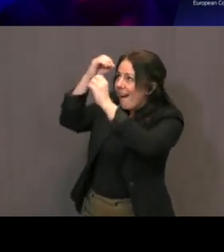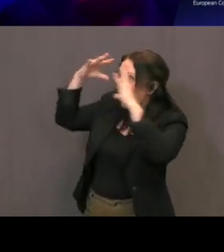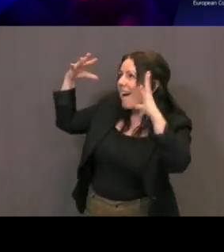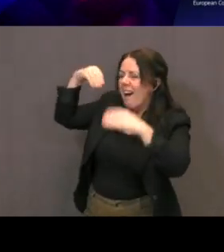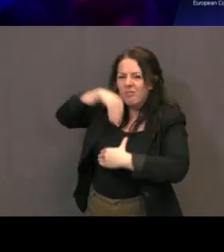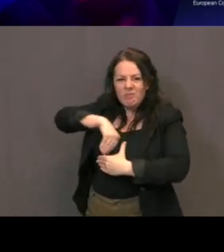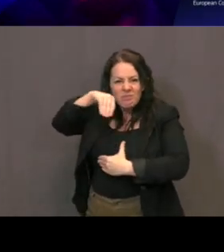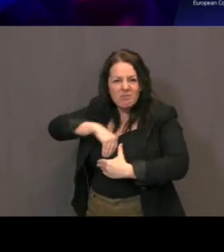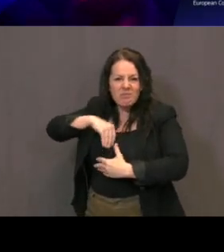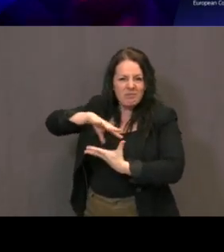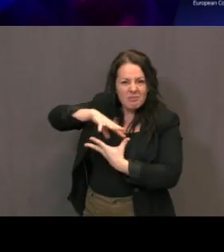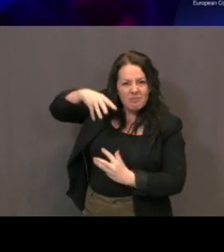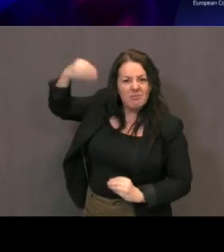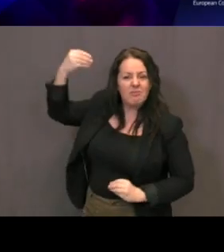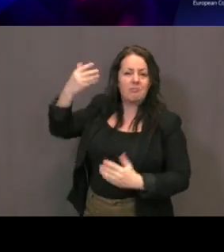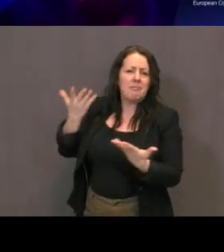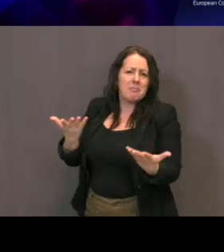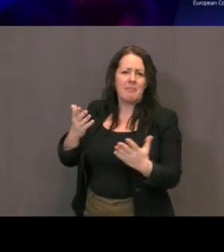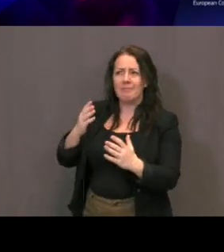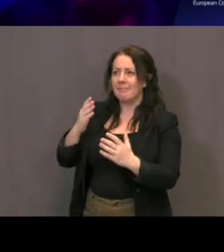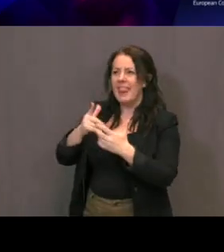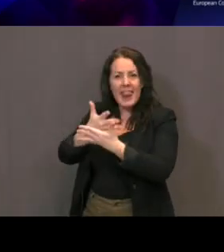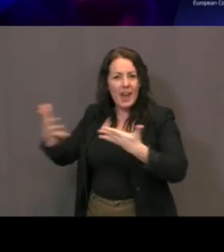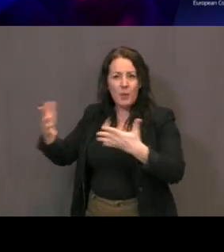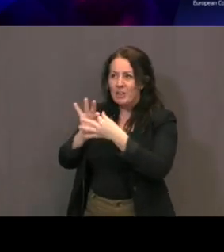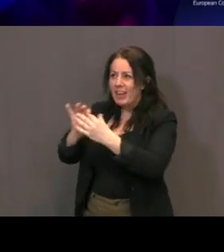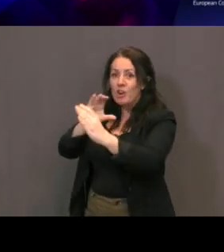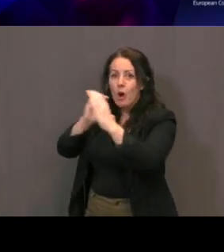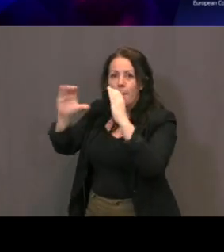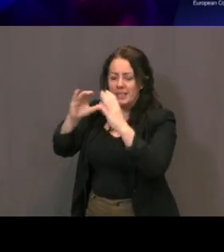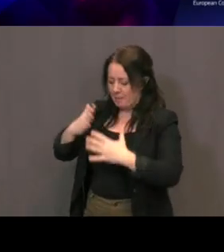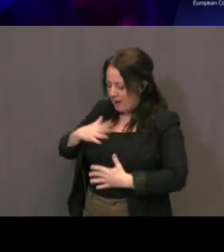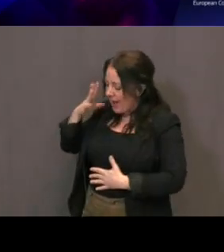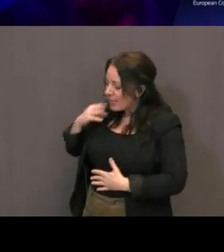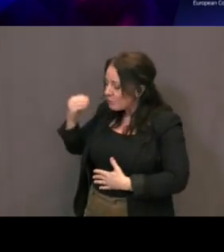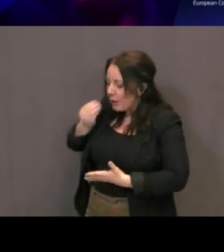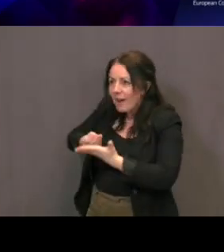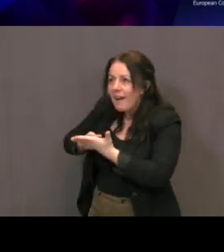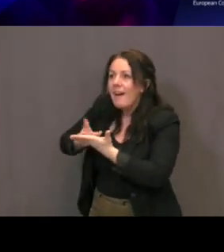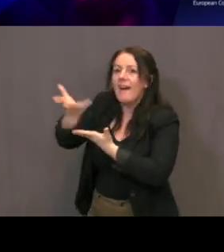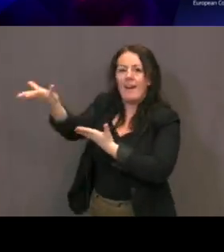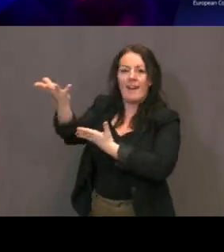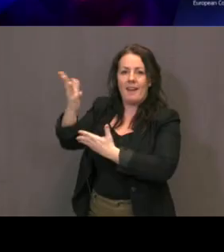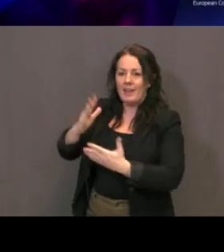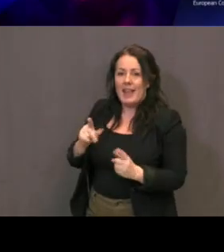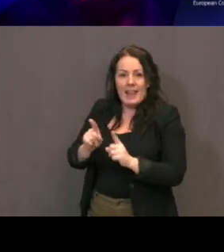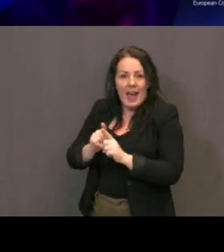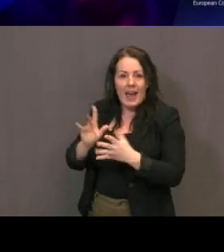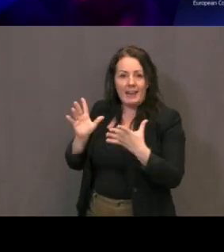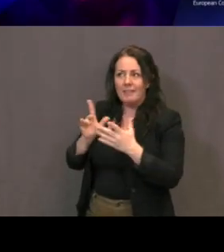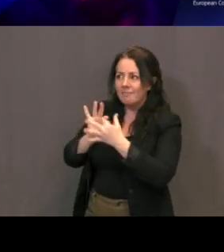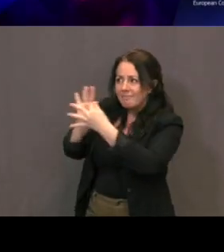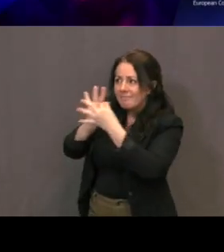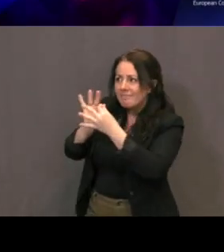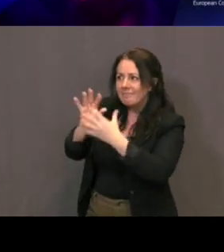distinct experiences through some kind of mutual understanding. But in history, we